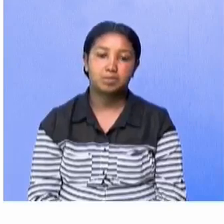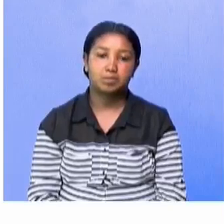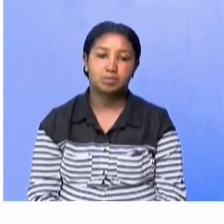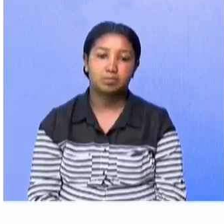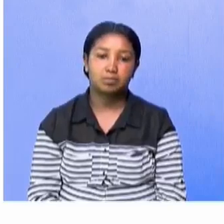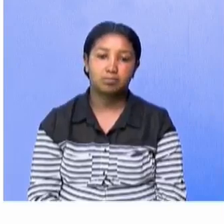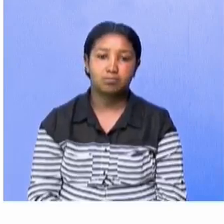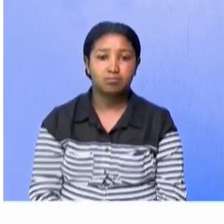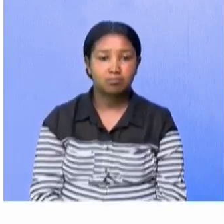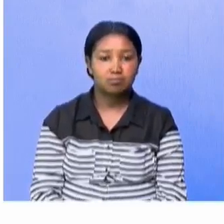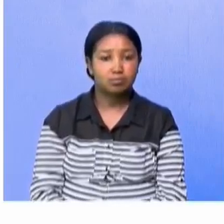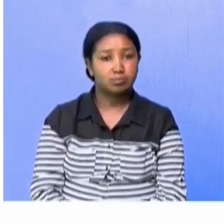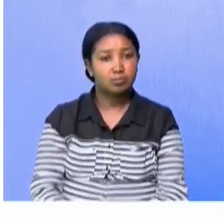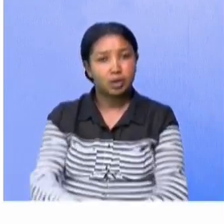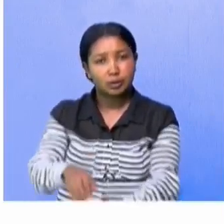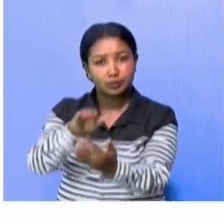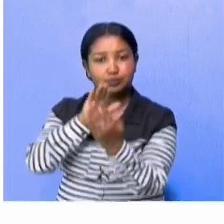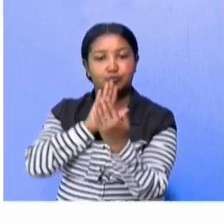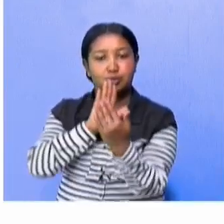In front of